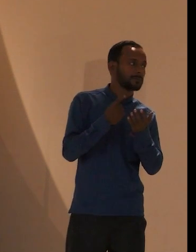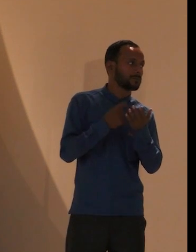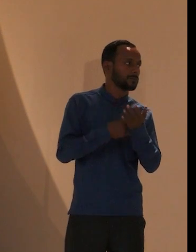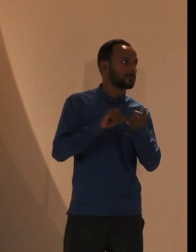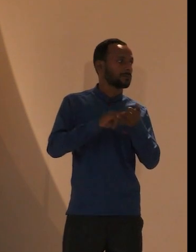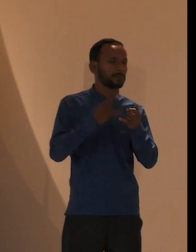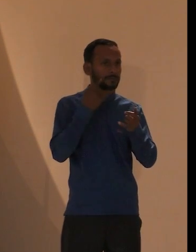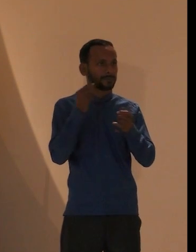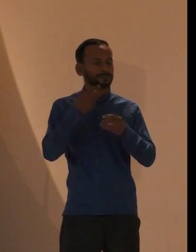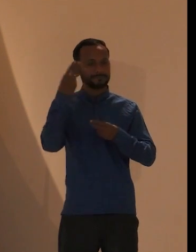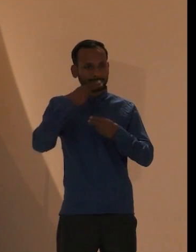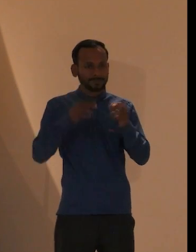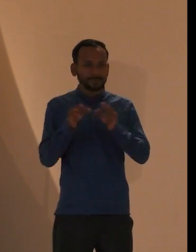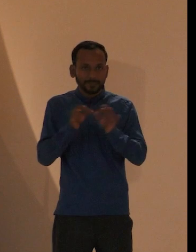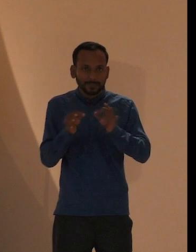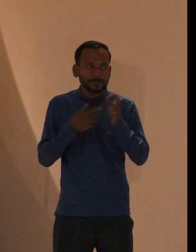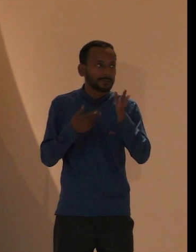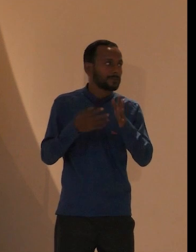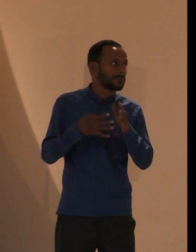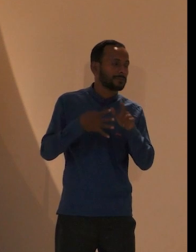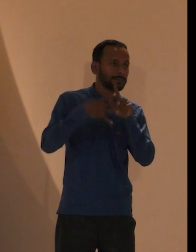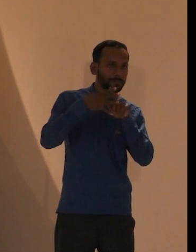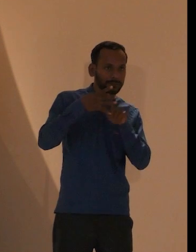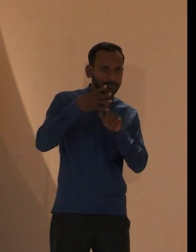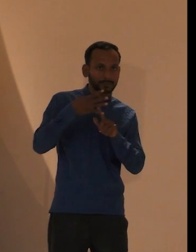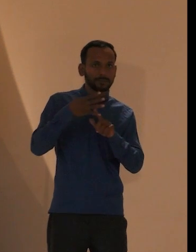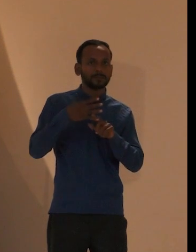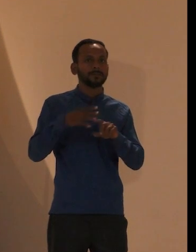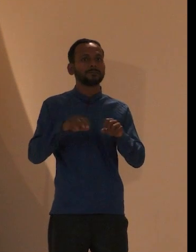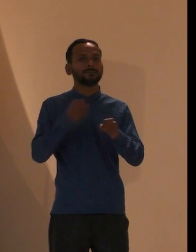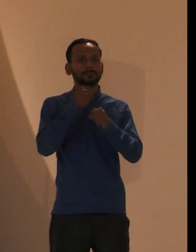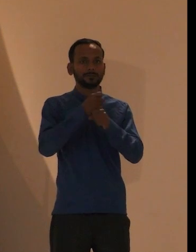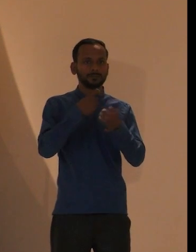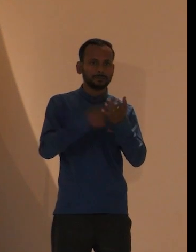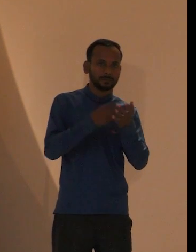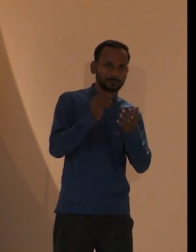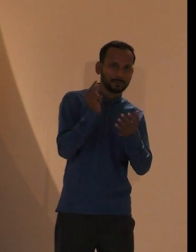also foregrounds the point of curation and recuration, is